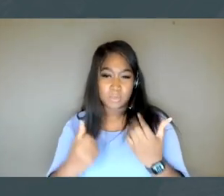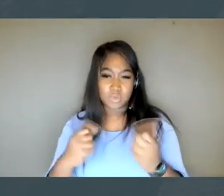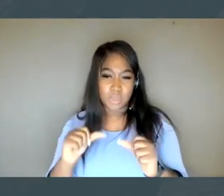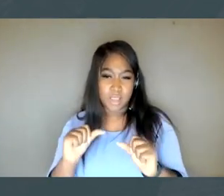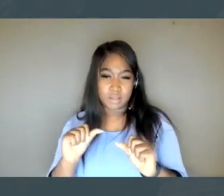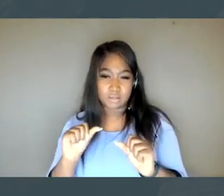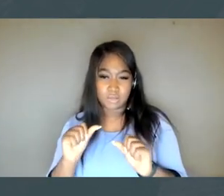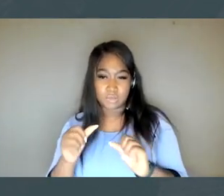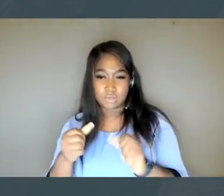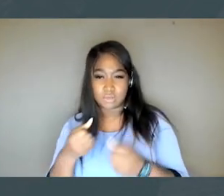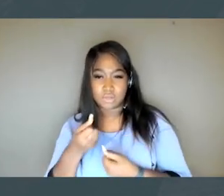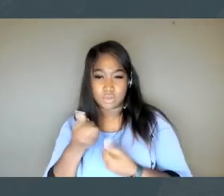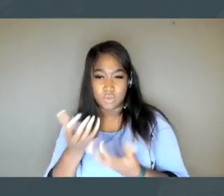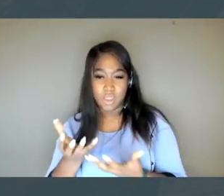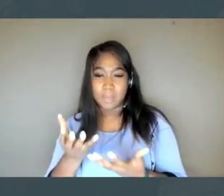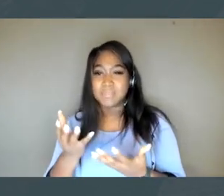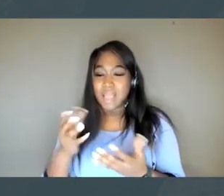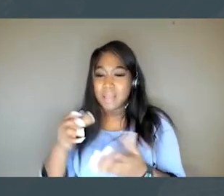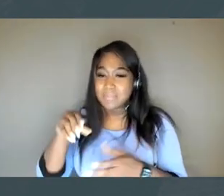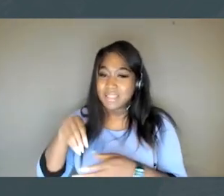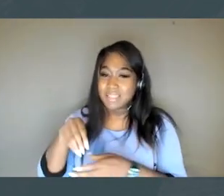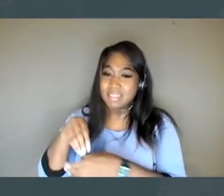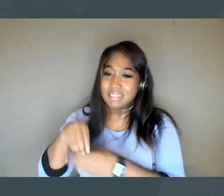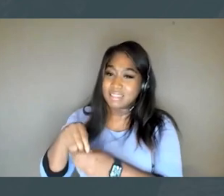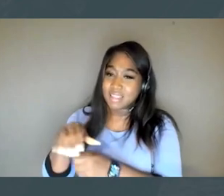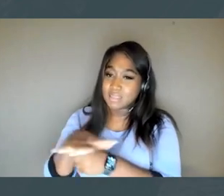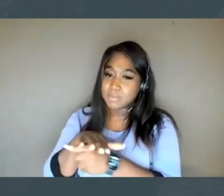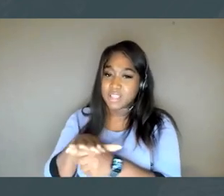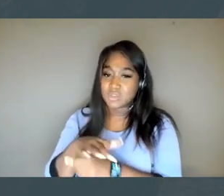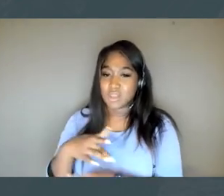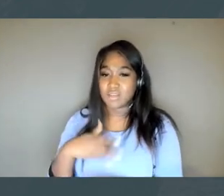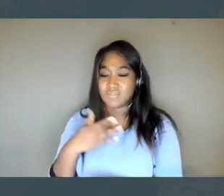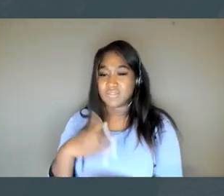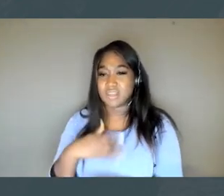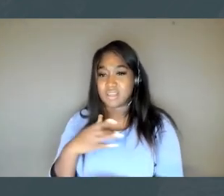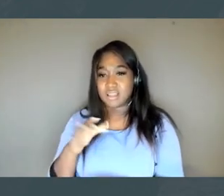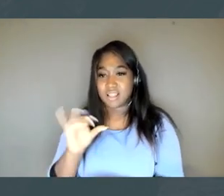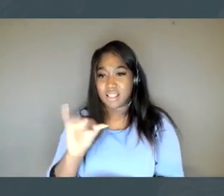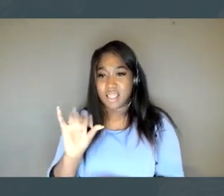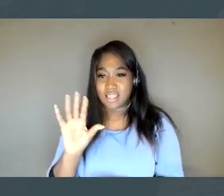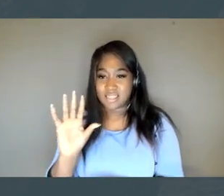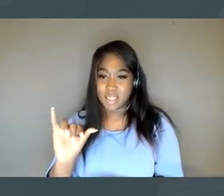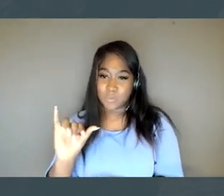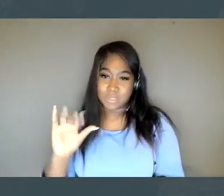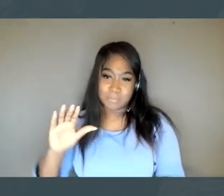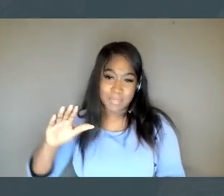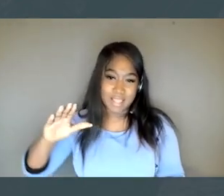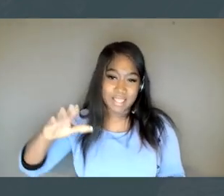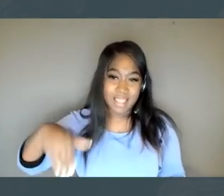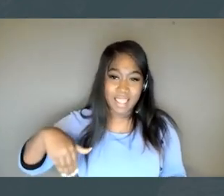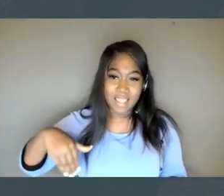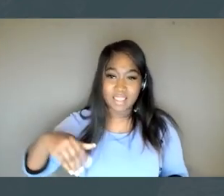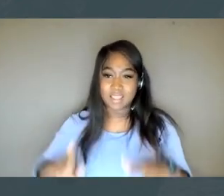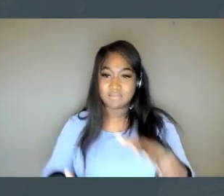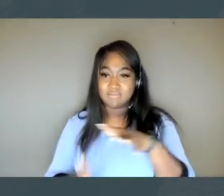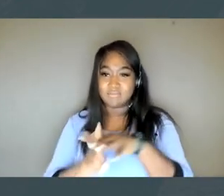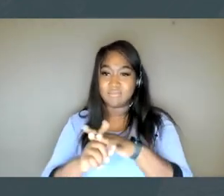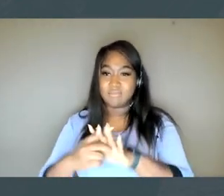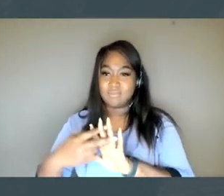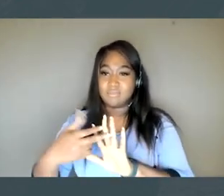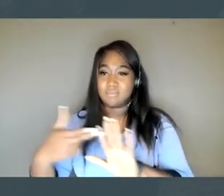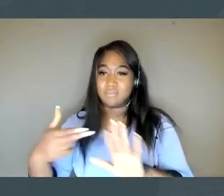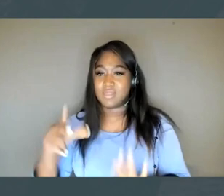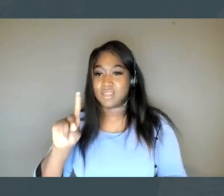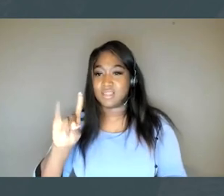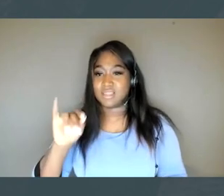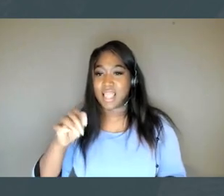that space. So I feel in a way that I almost came like belatedly to diaspora, to even understanding